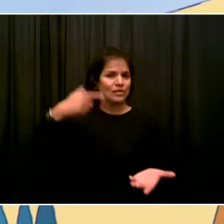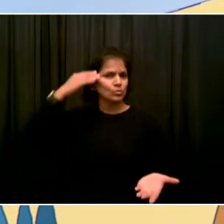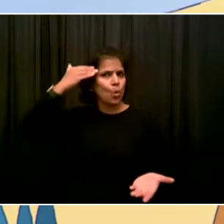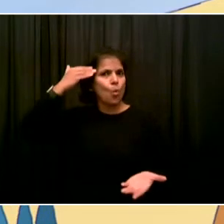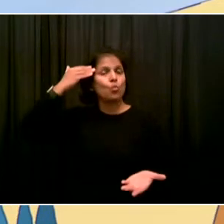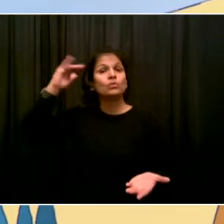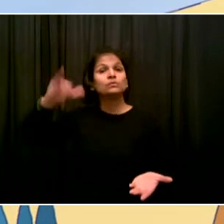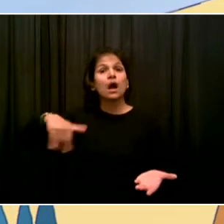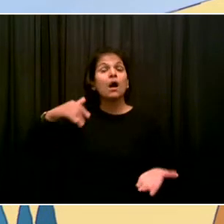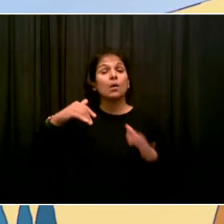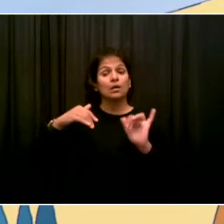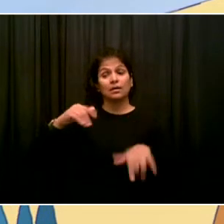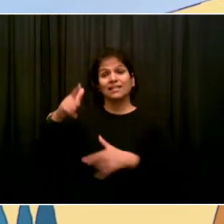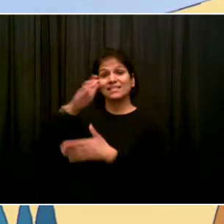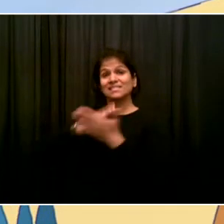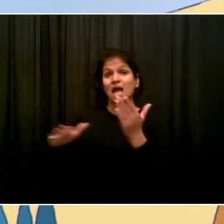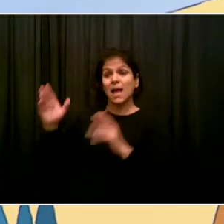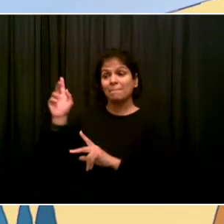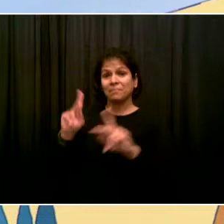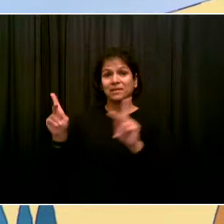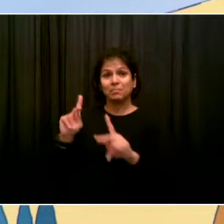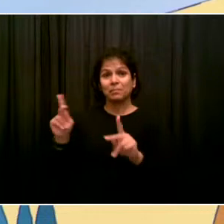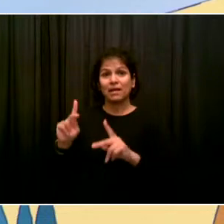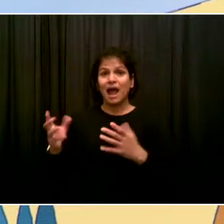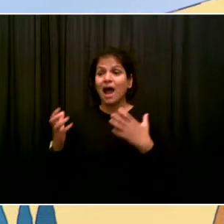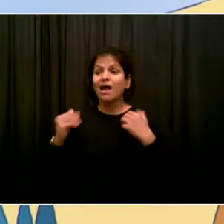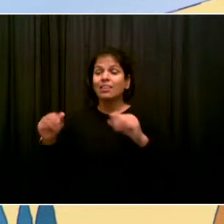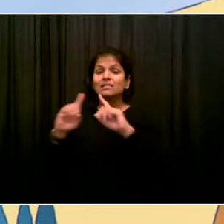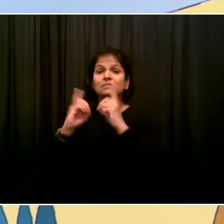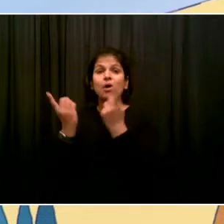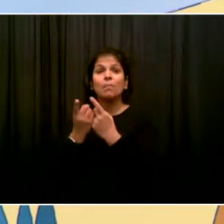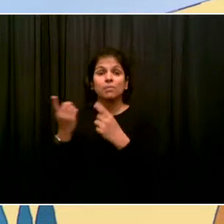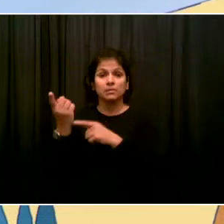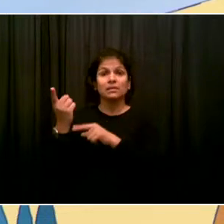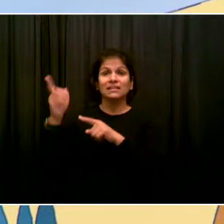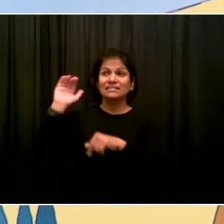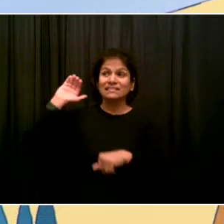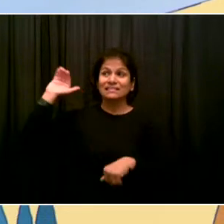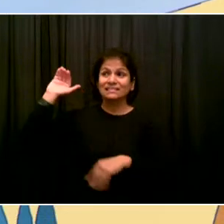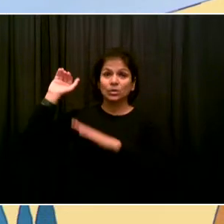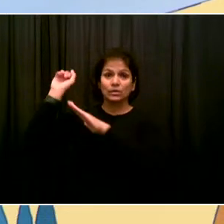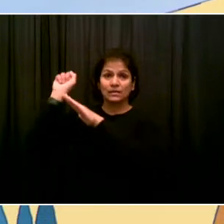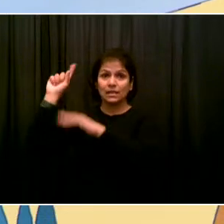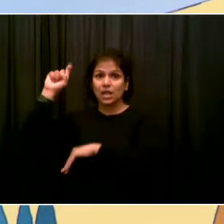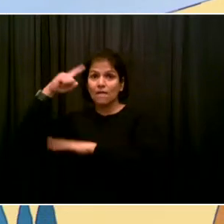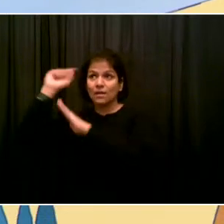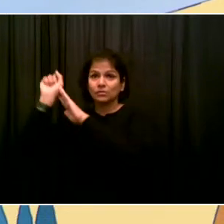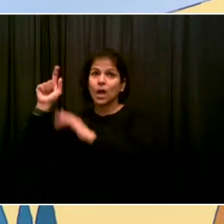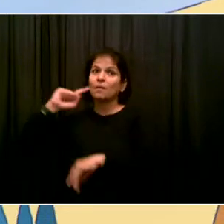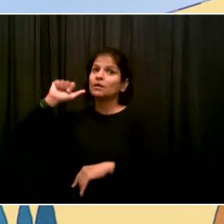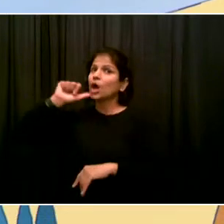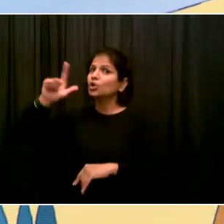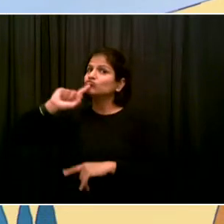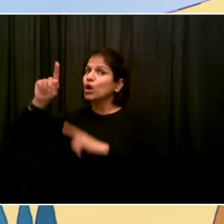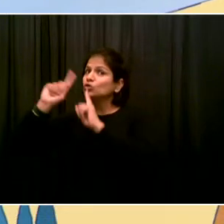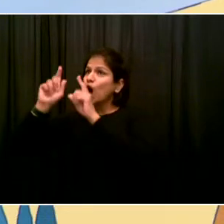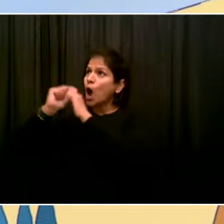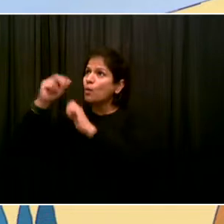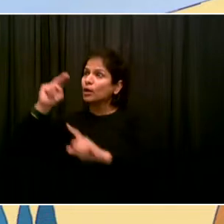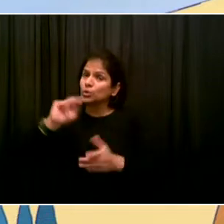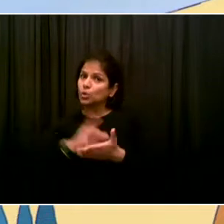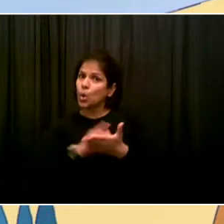to us because we couldn't get answers from them. That's how we knew. And that's just wrong. It was a global pandemic. It was wrong that